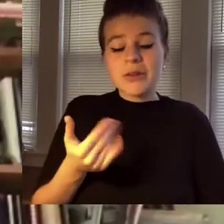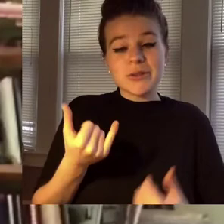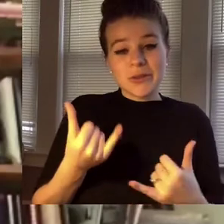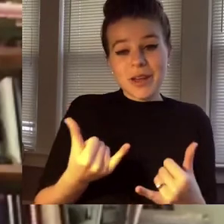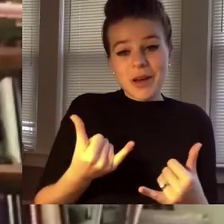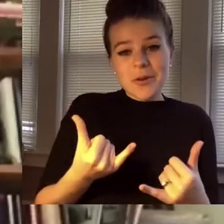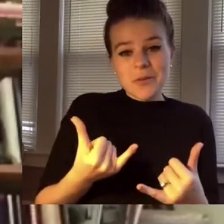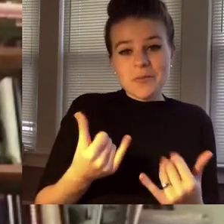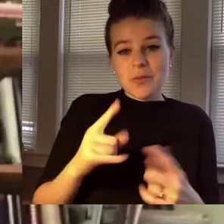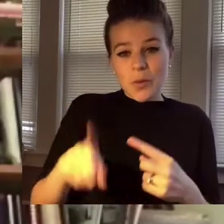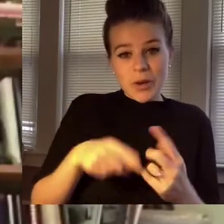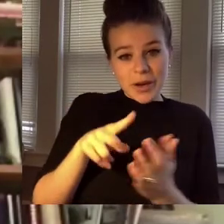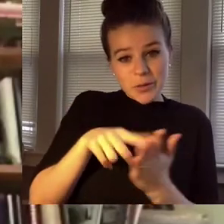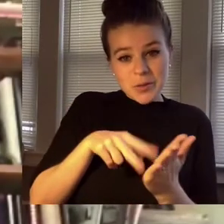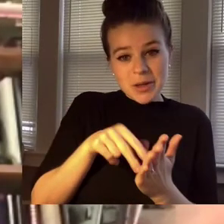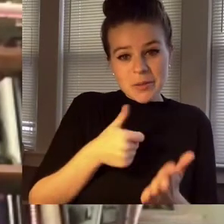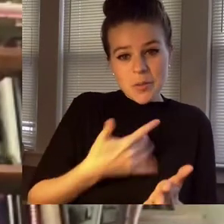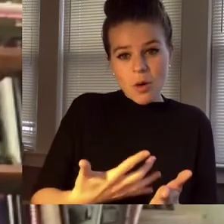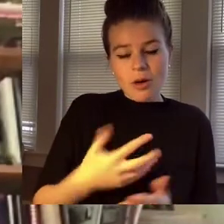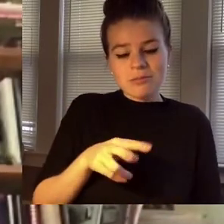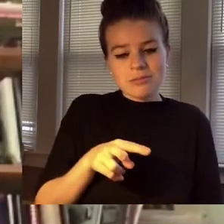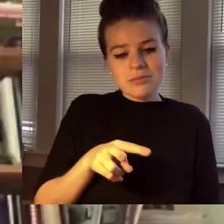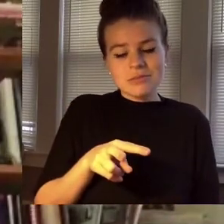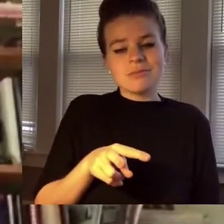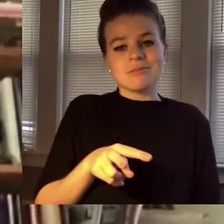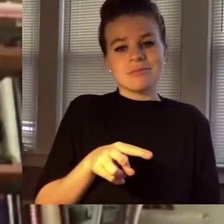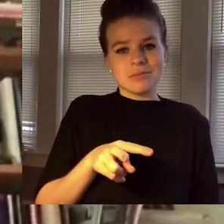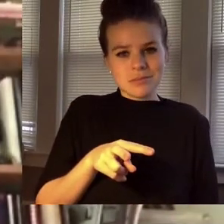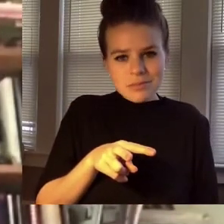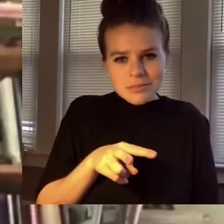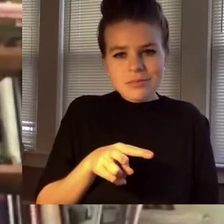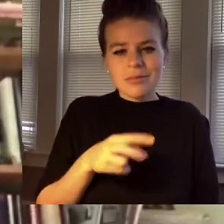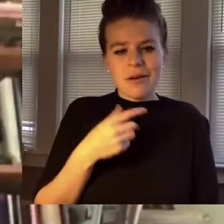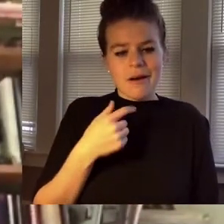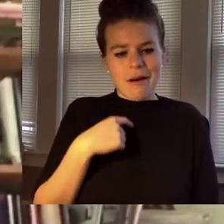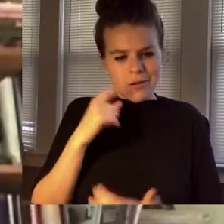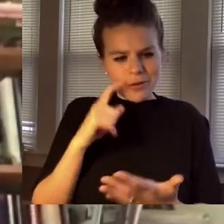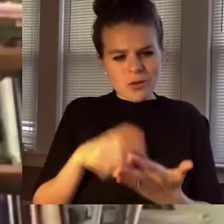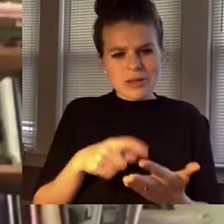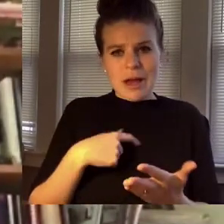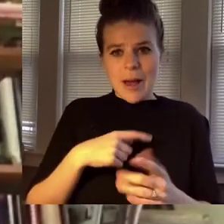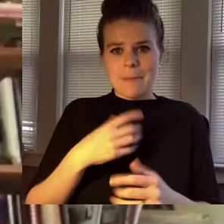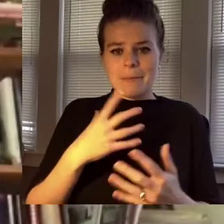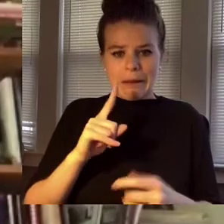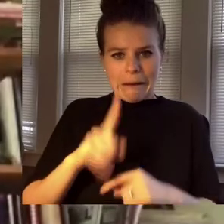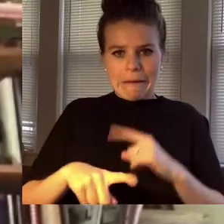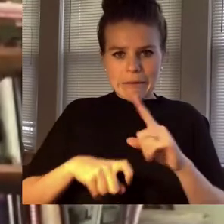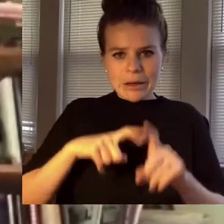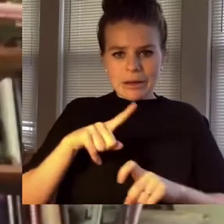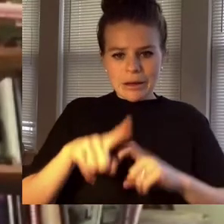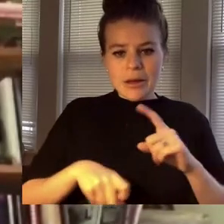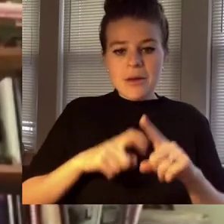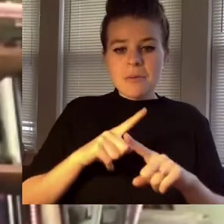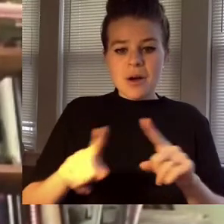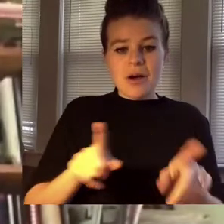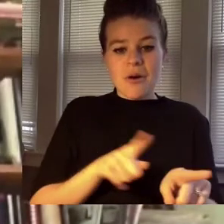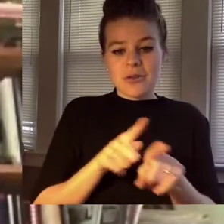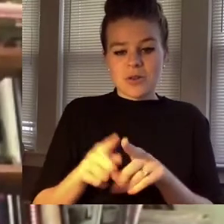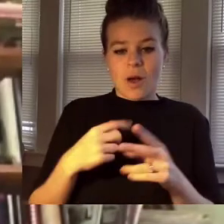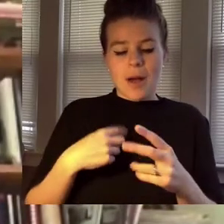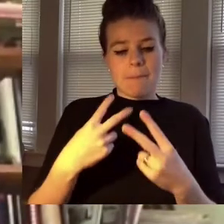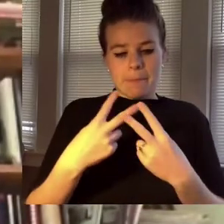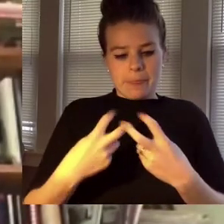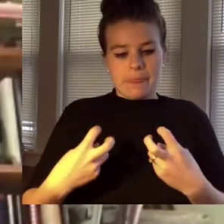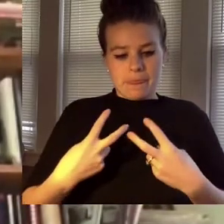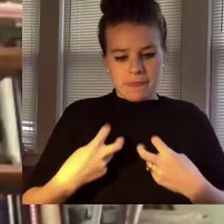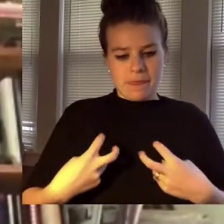to say, I'm doing so much of questioning, but more than that, I'm also excavating a self, and it's a